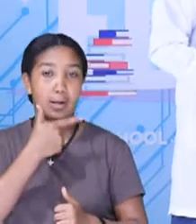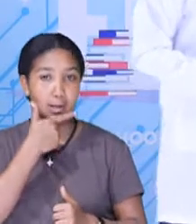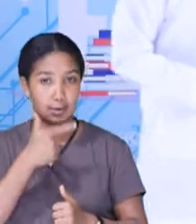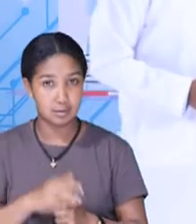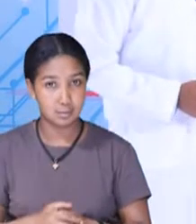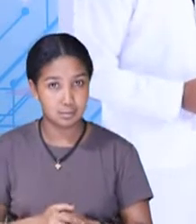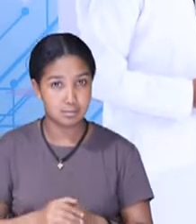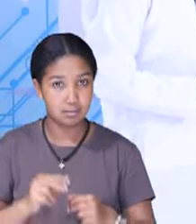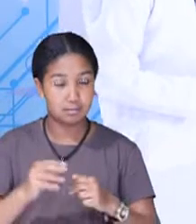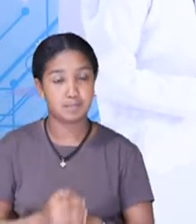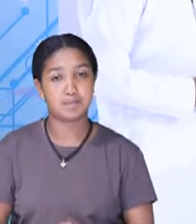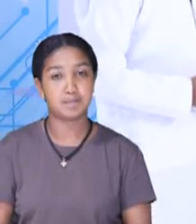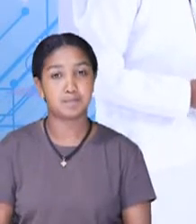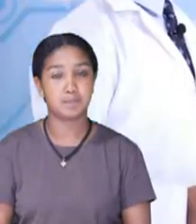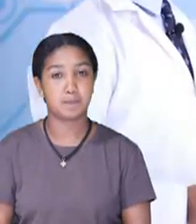English scientist.